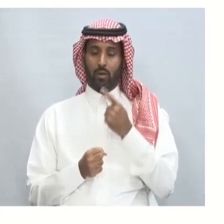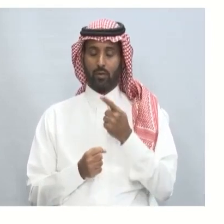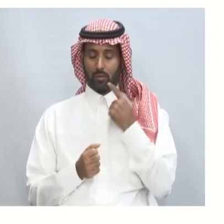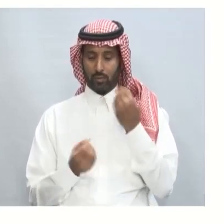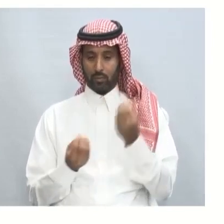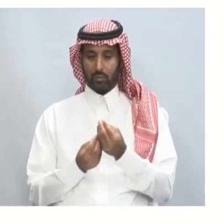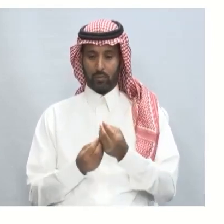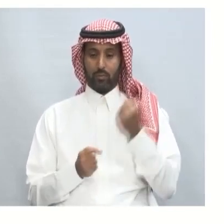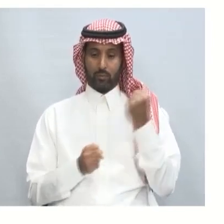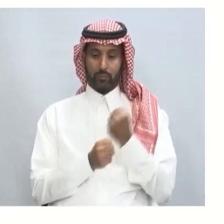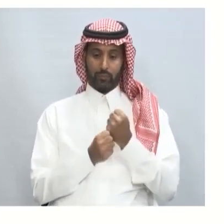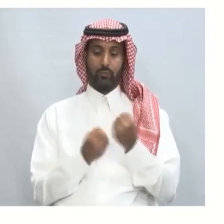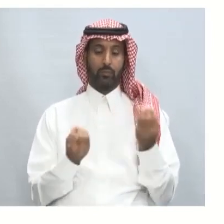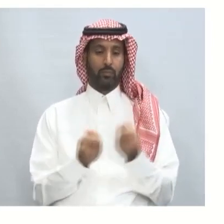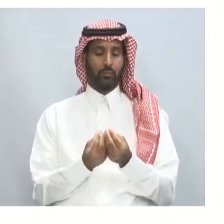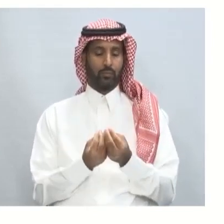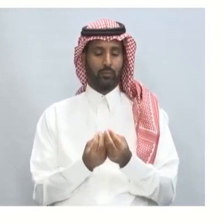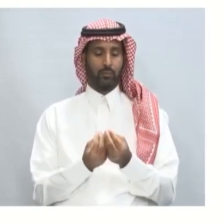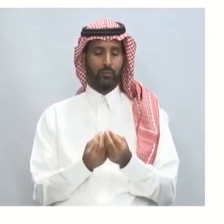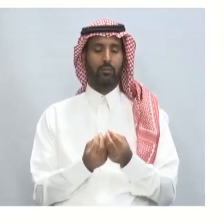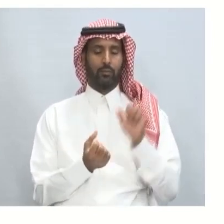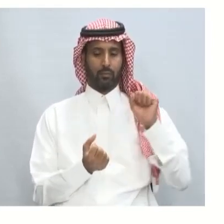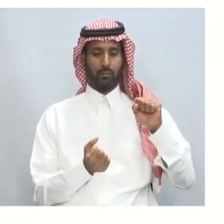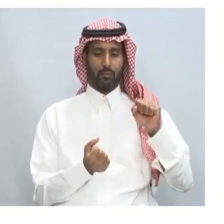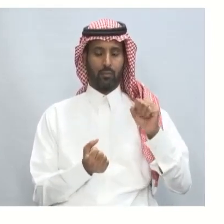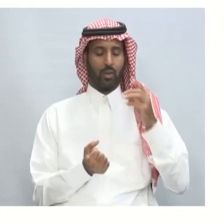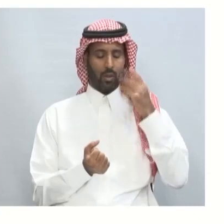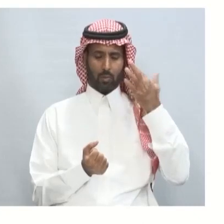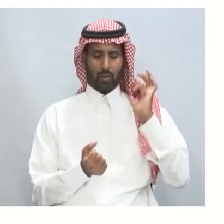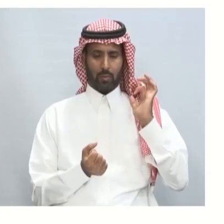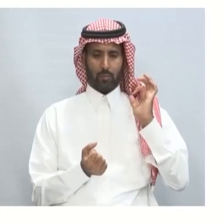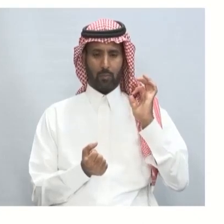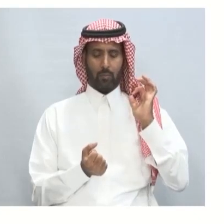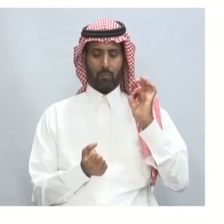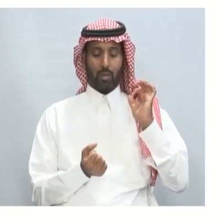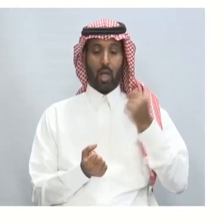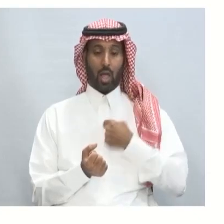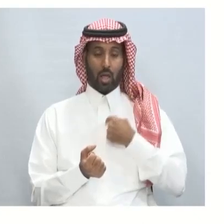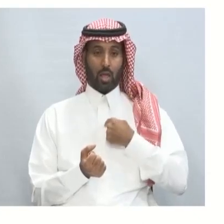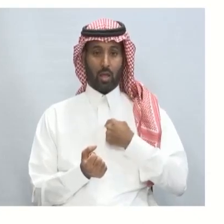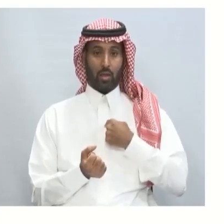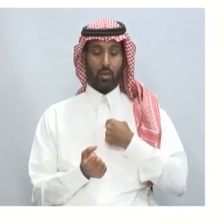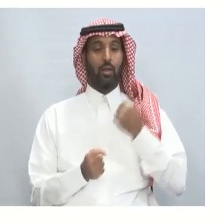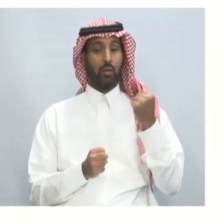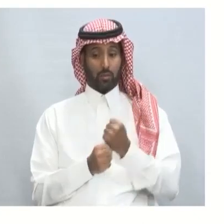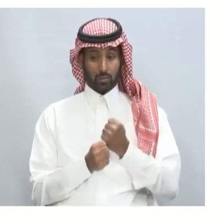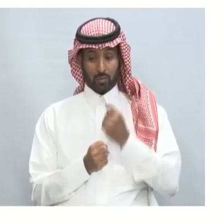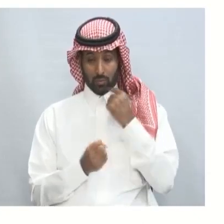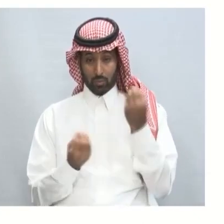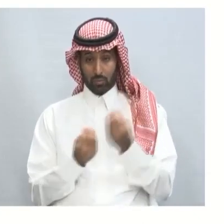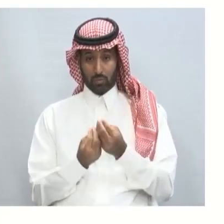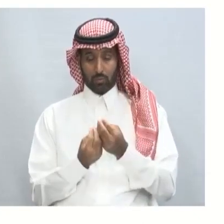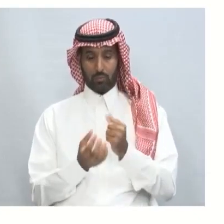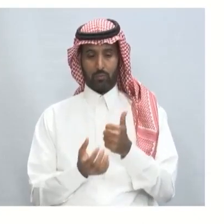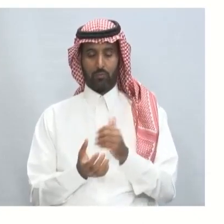in a group so yeah but I don't mind I well with others when I'm in